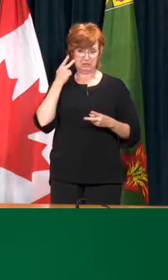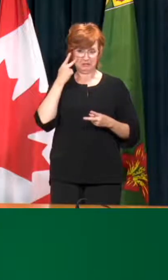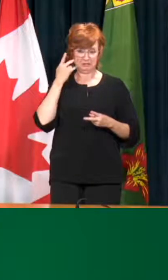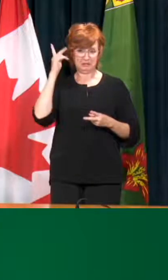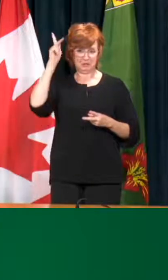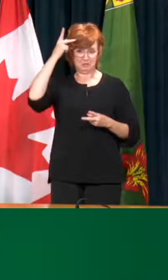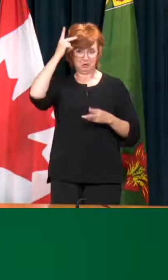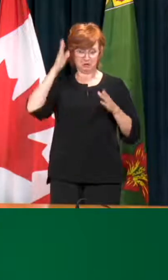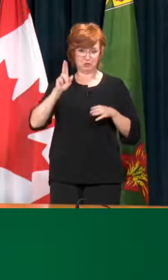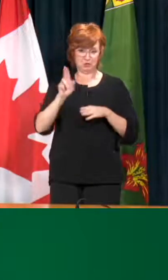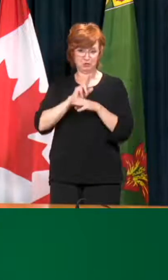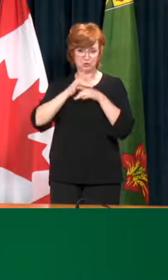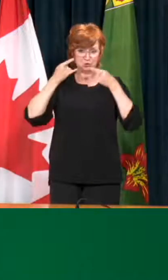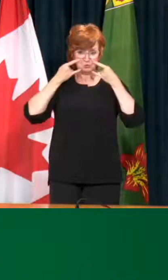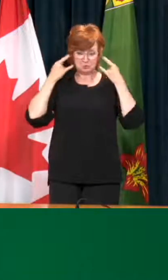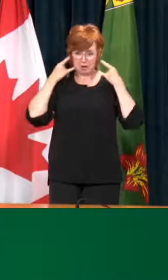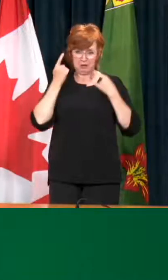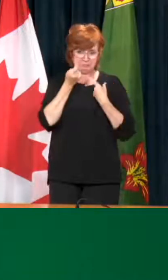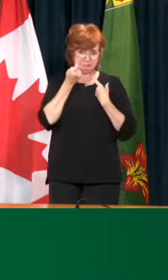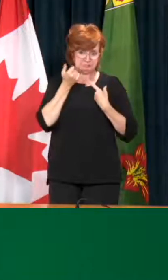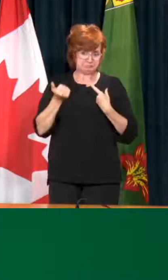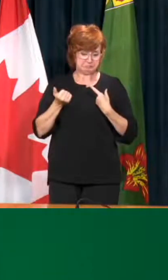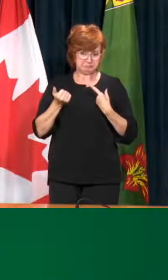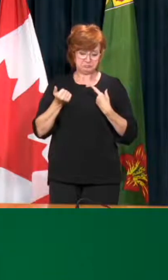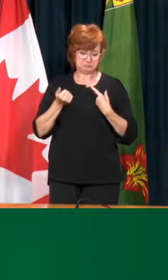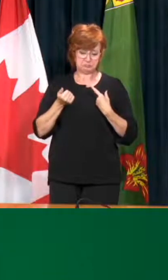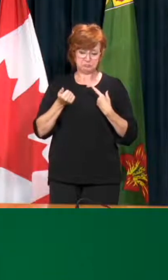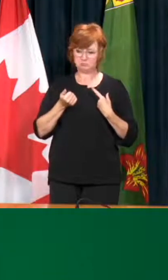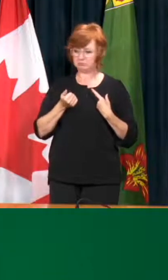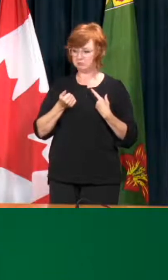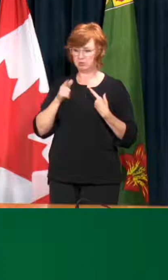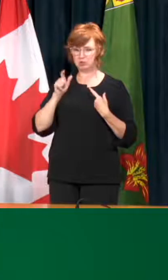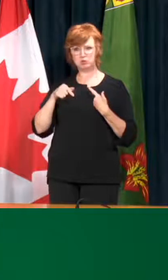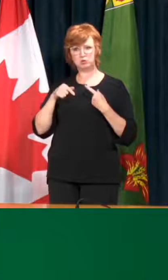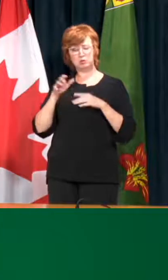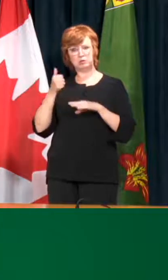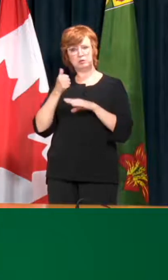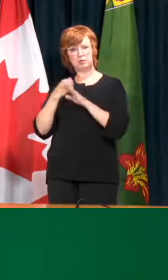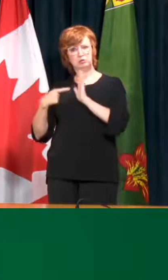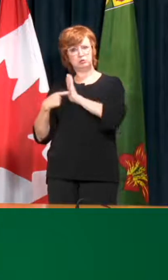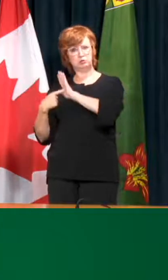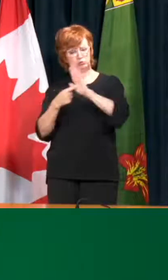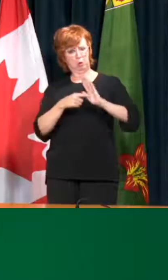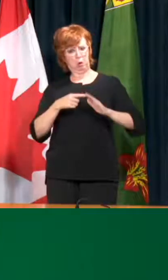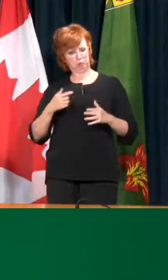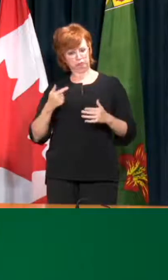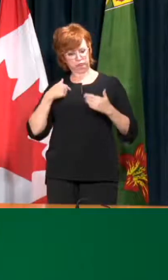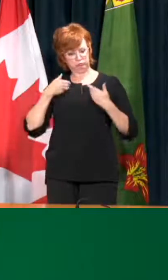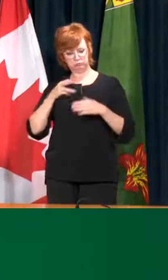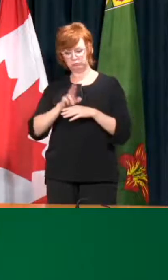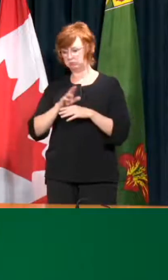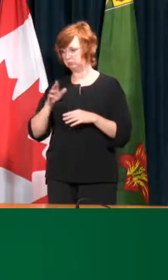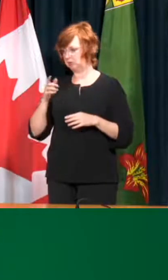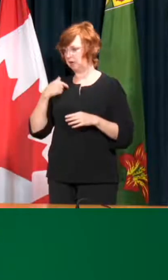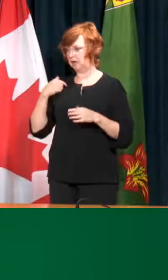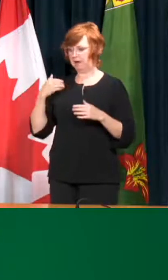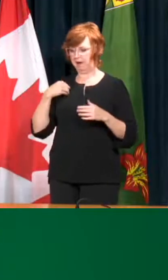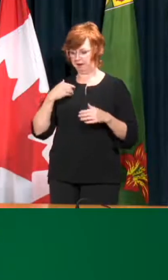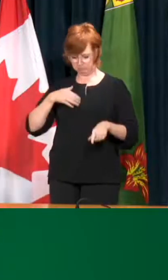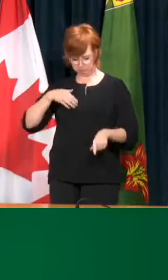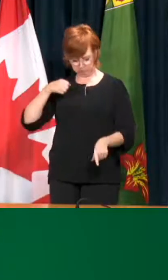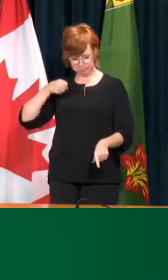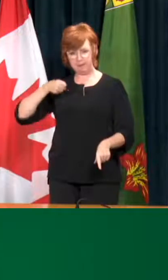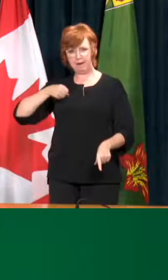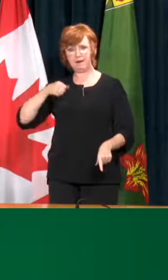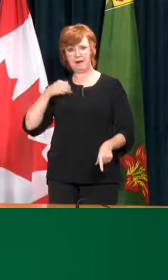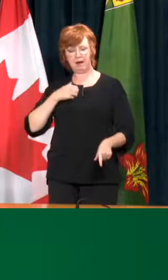think politicians should be wearing masks to set a good example? So, I can just speak for myself, and I keep a mask. I have one in my bag right